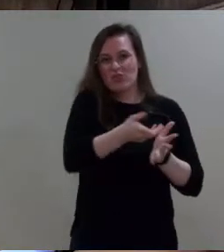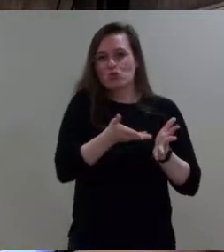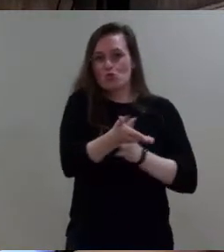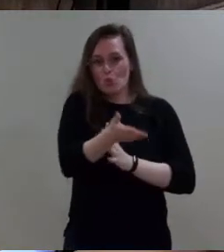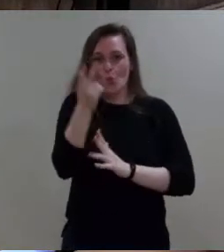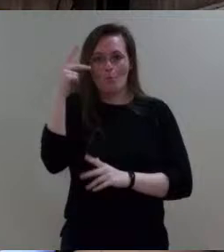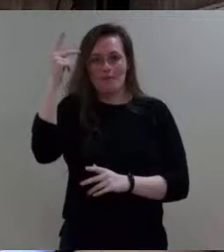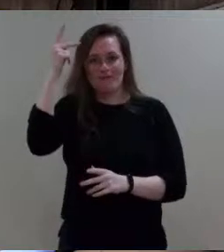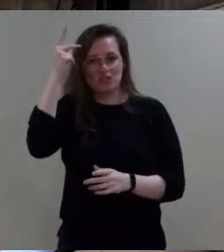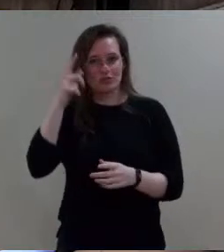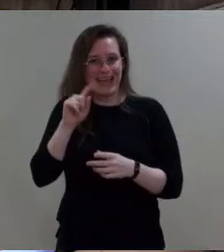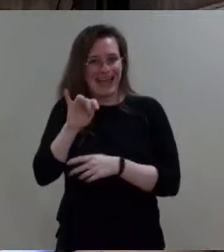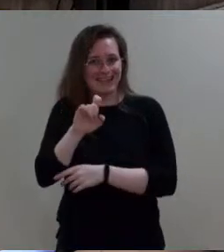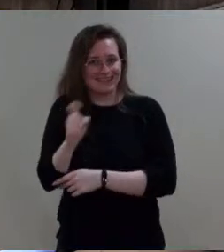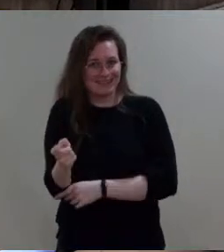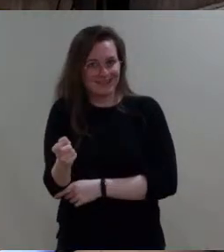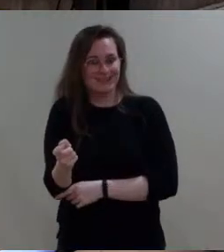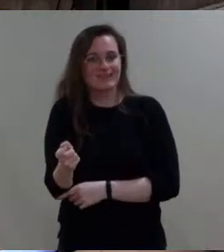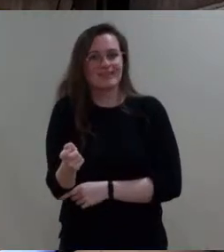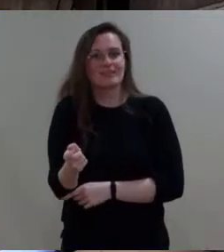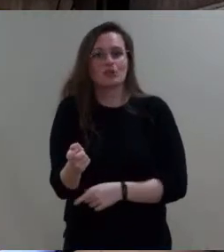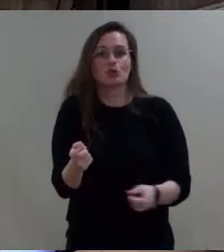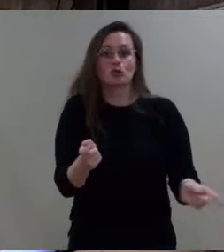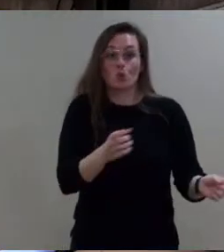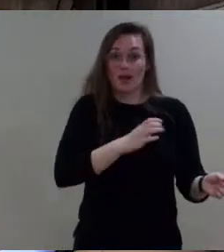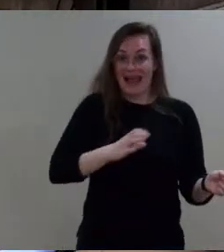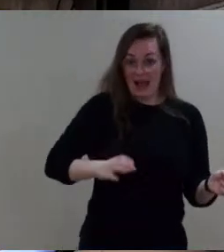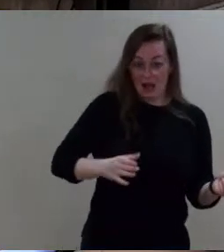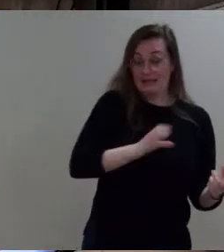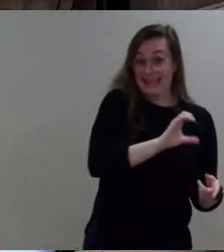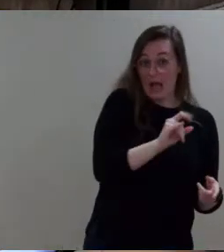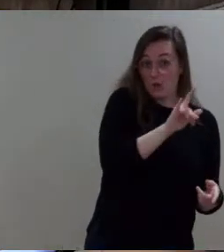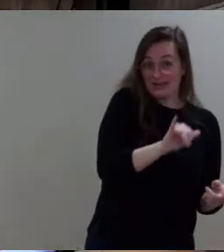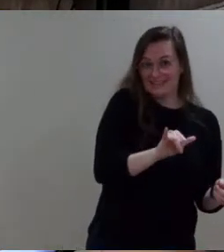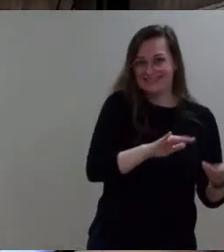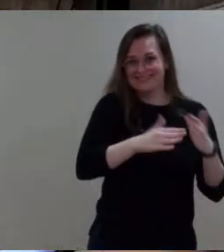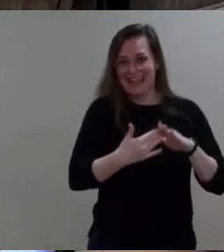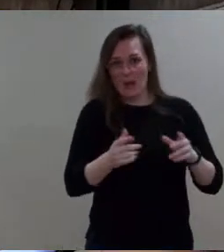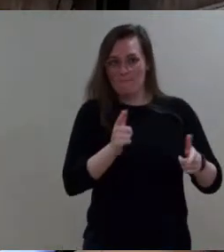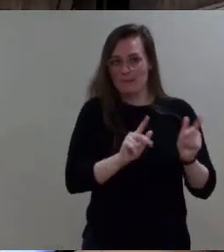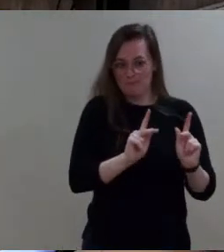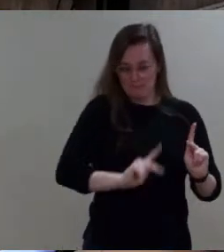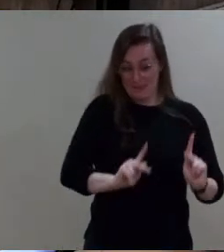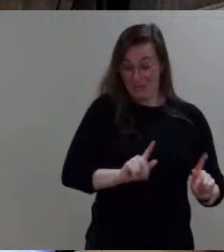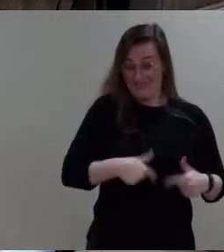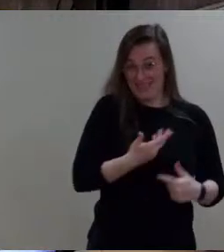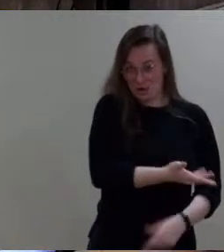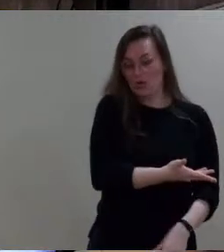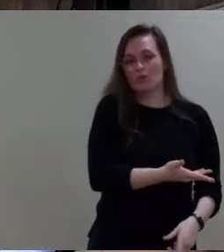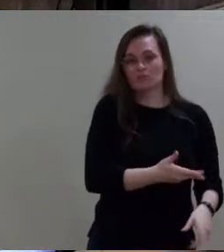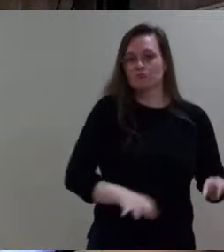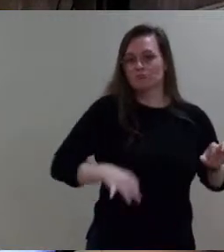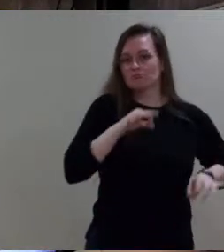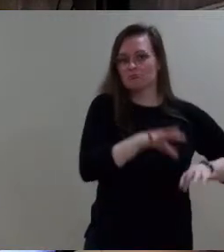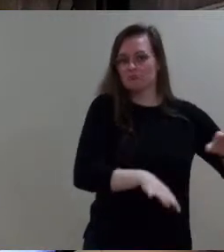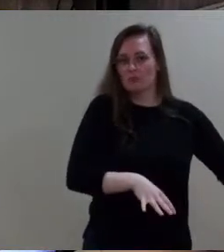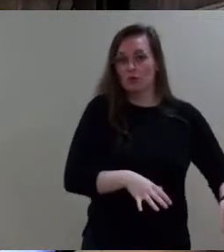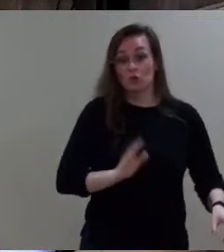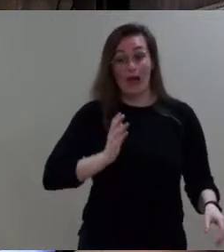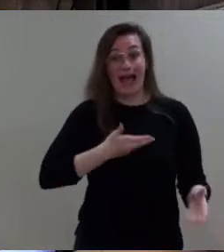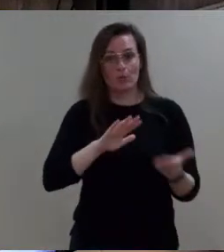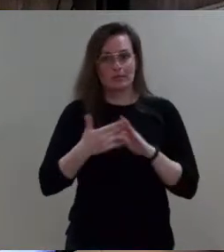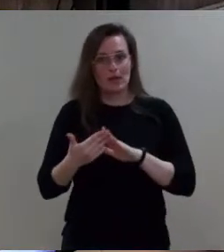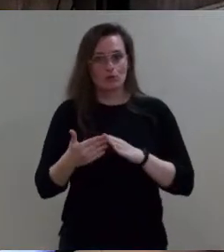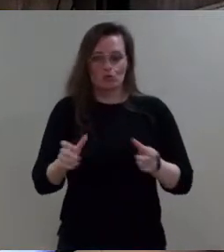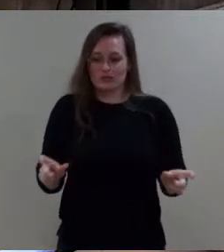which county residents and town residents contribute to. When you look at all of our in-town infrastructure, roads,